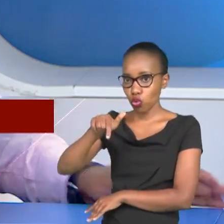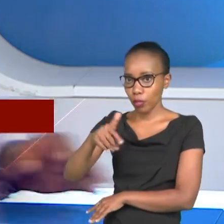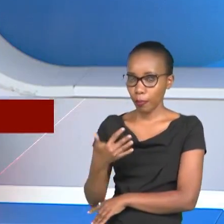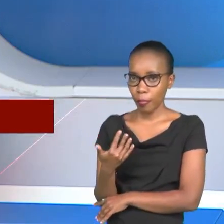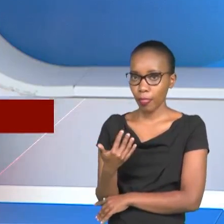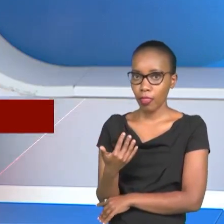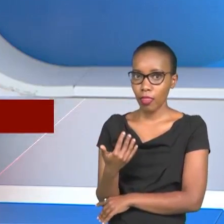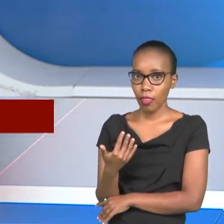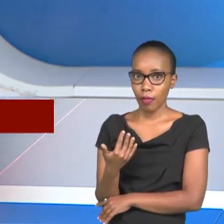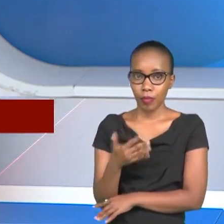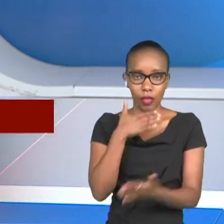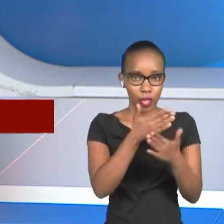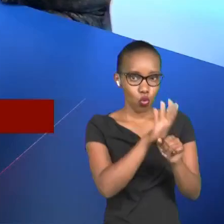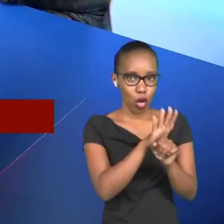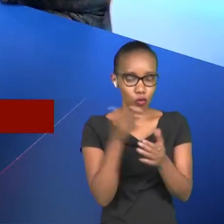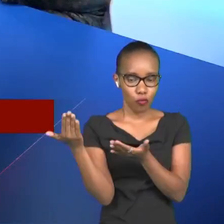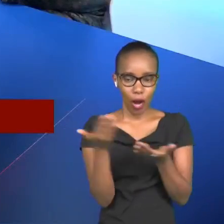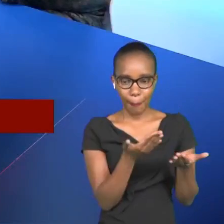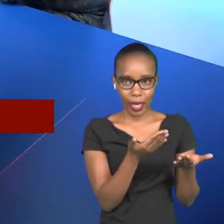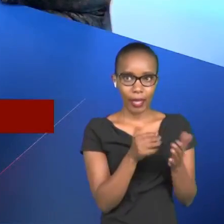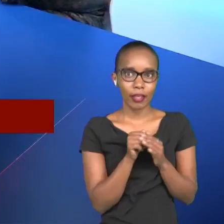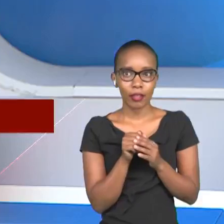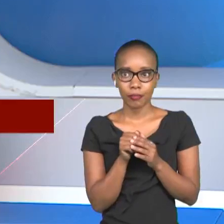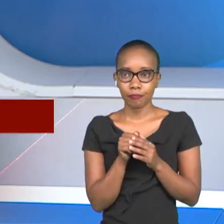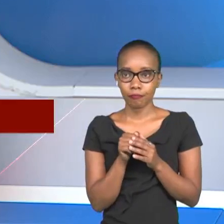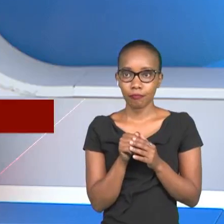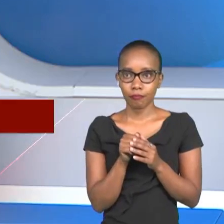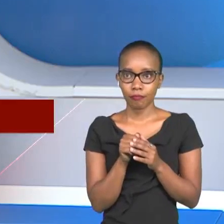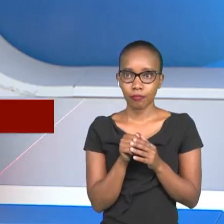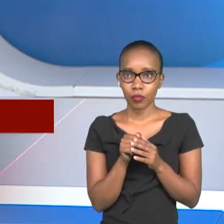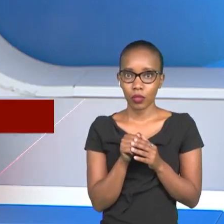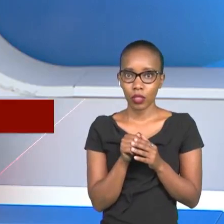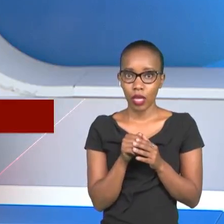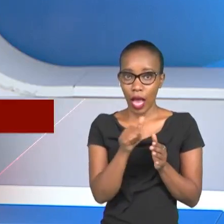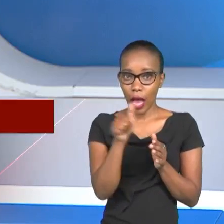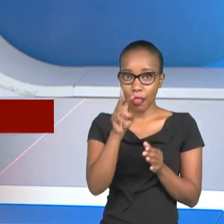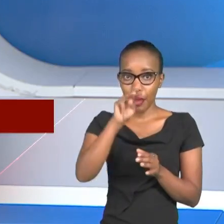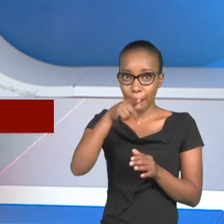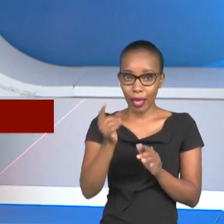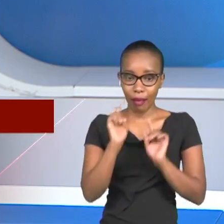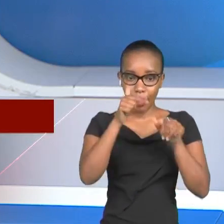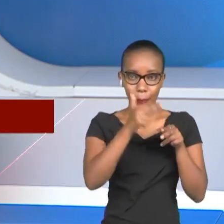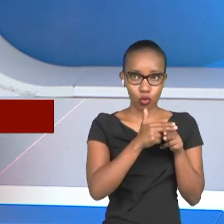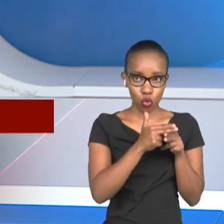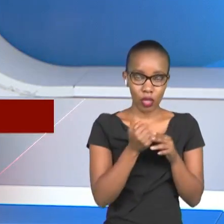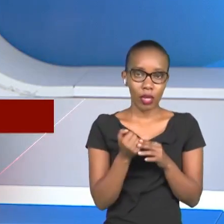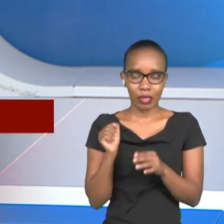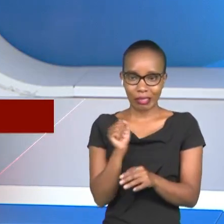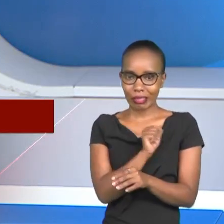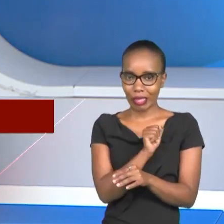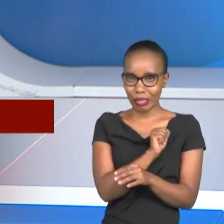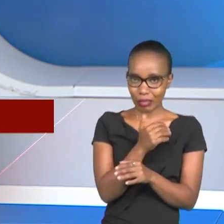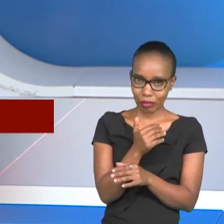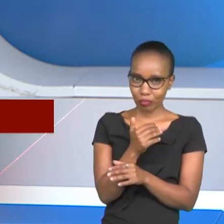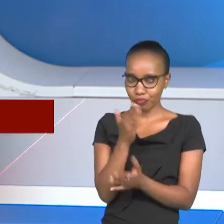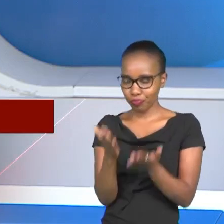Honorable Gakuya, thanks for coming. Ruth Mbogo, thank you for coming. It's good to have you. Joshua Kutunyi will be joining us in just a bit. Is the Senate biased on these